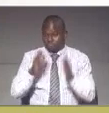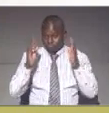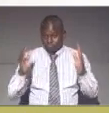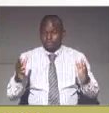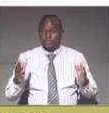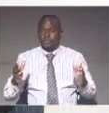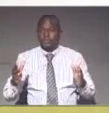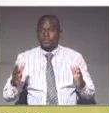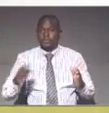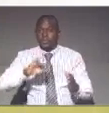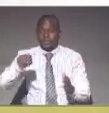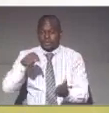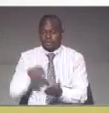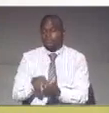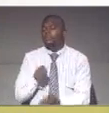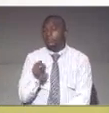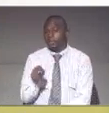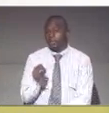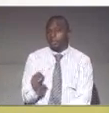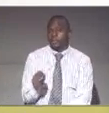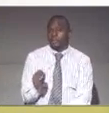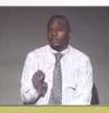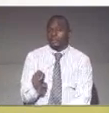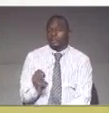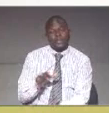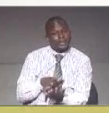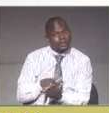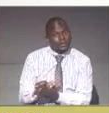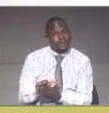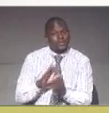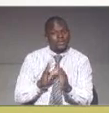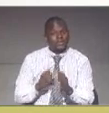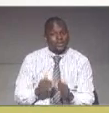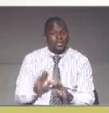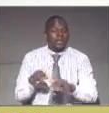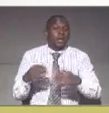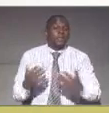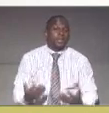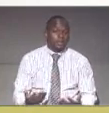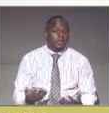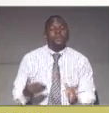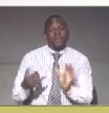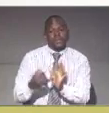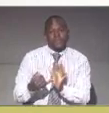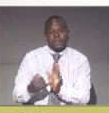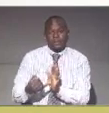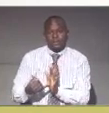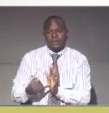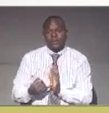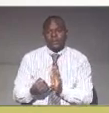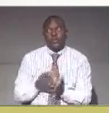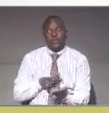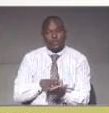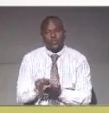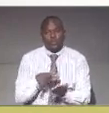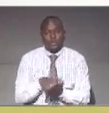centralized. That has it has impact on